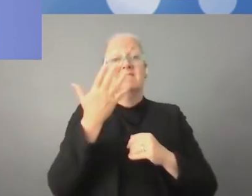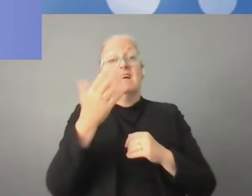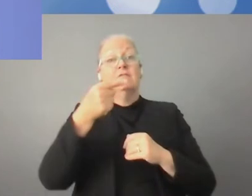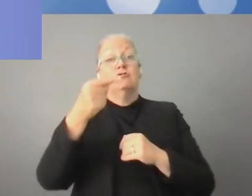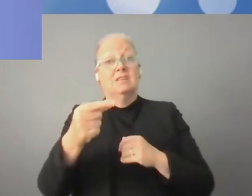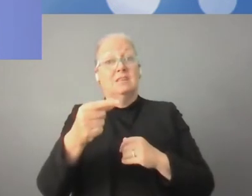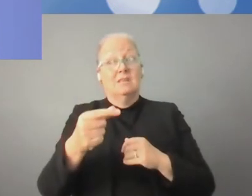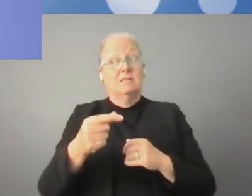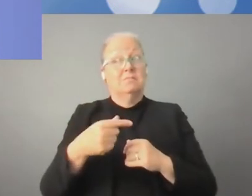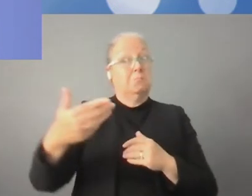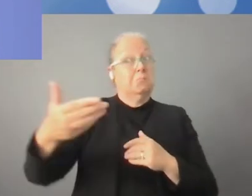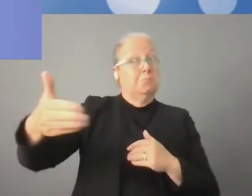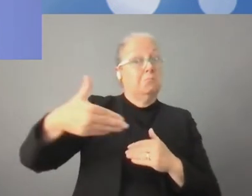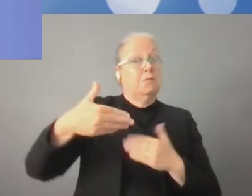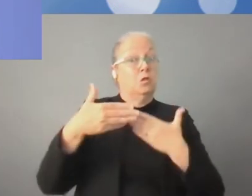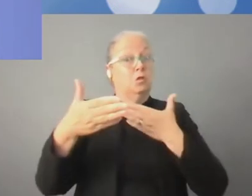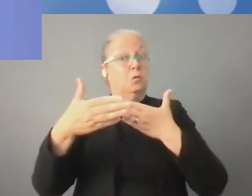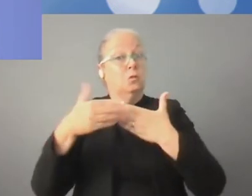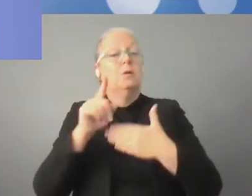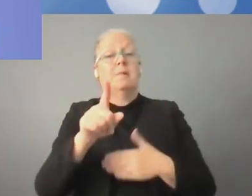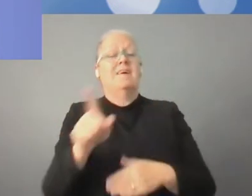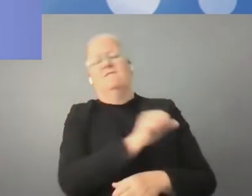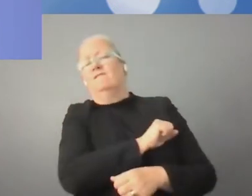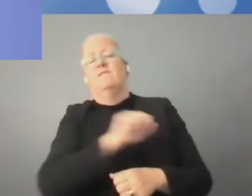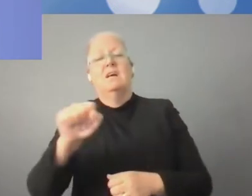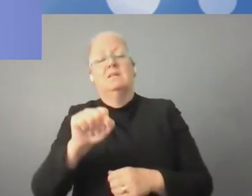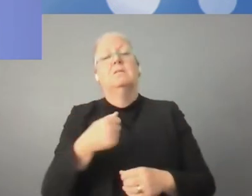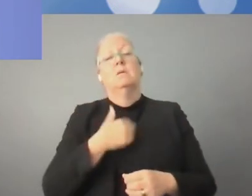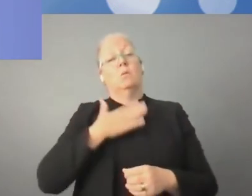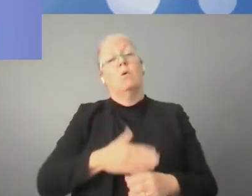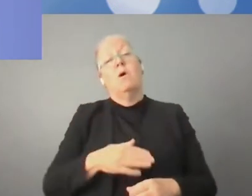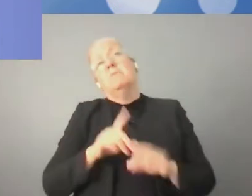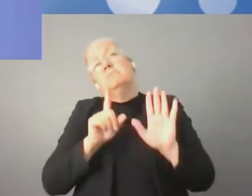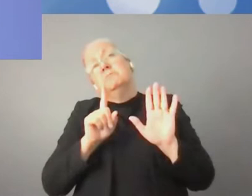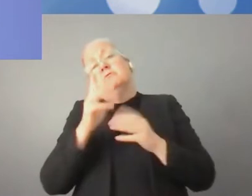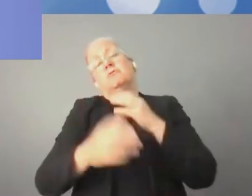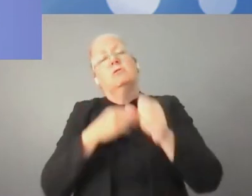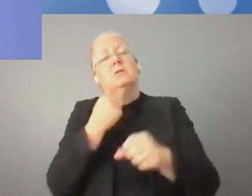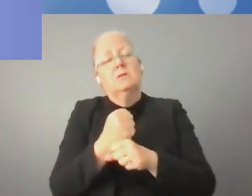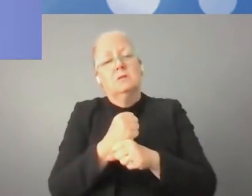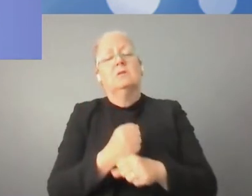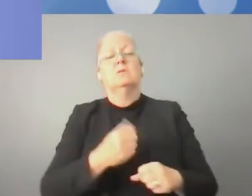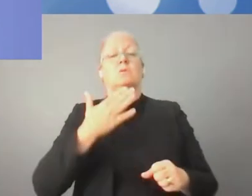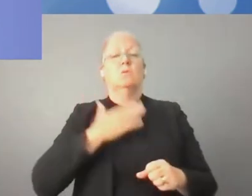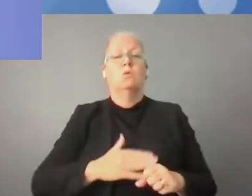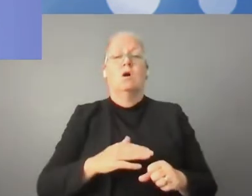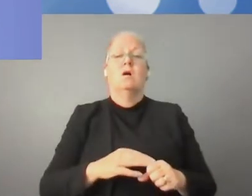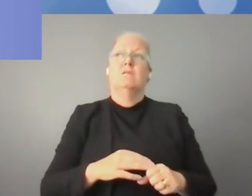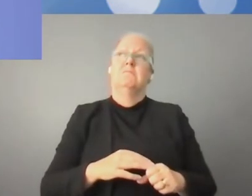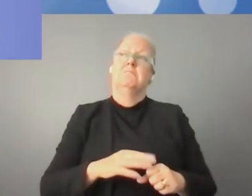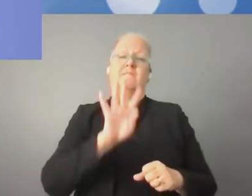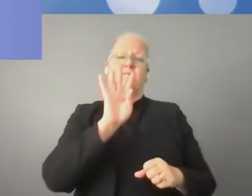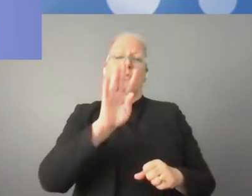ambition for us is in six years to have at least four latvian cities with full